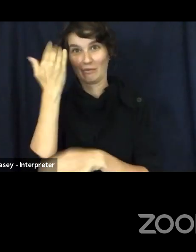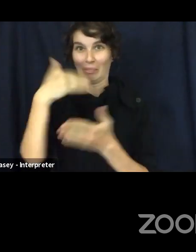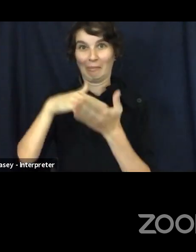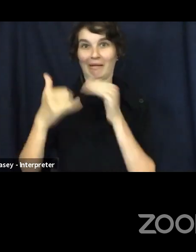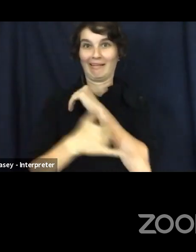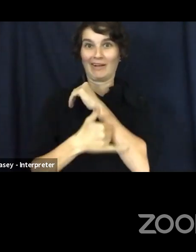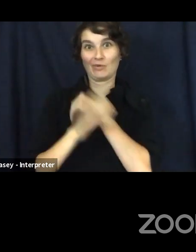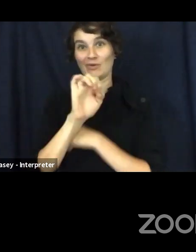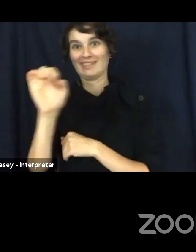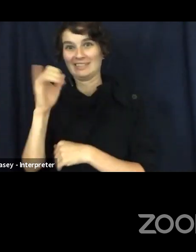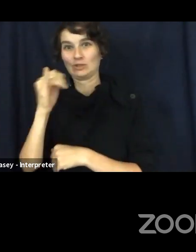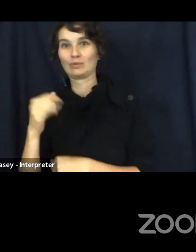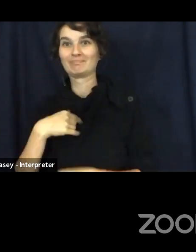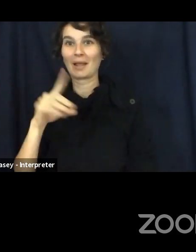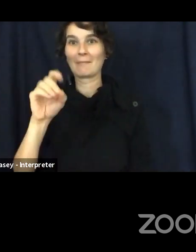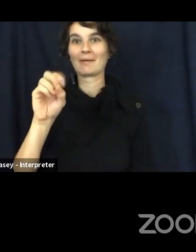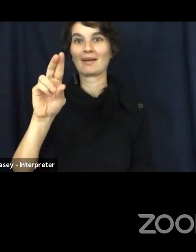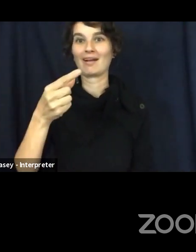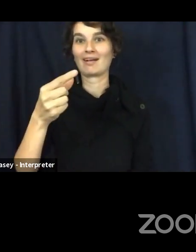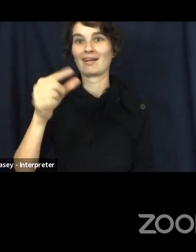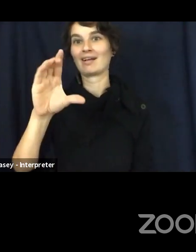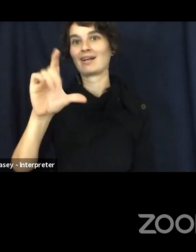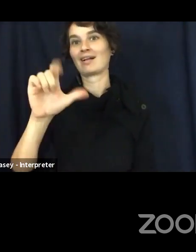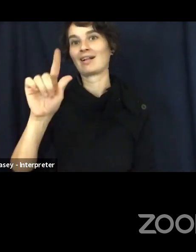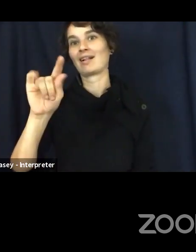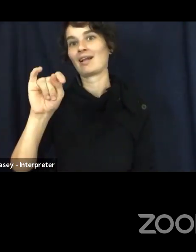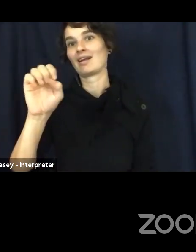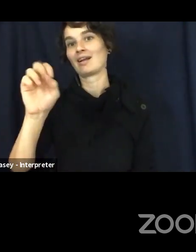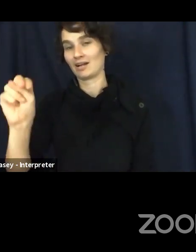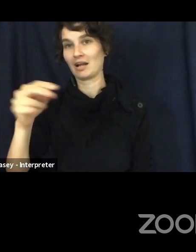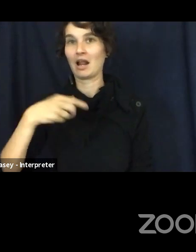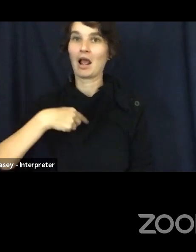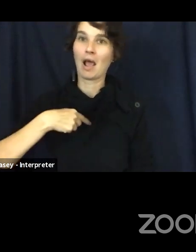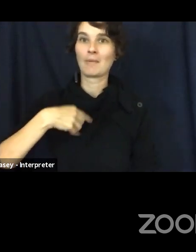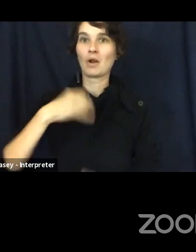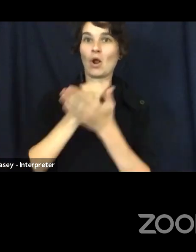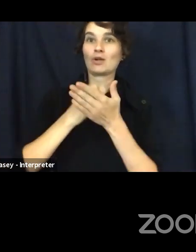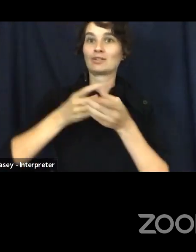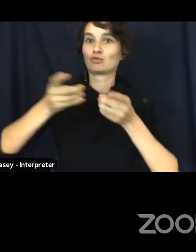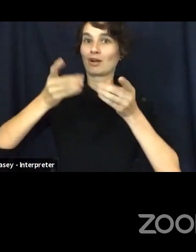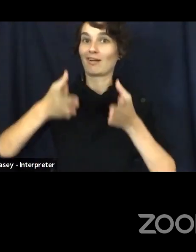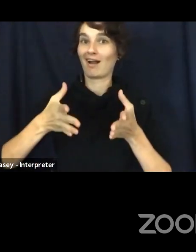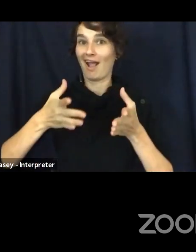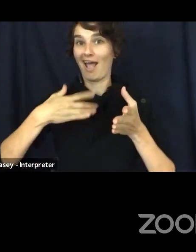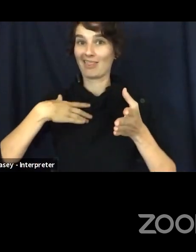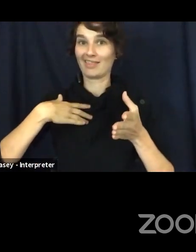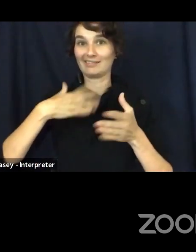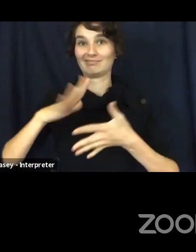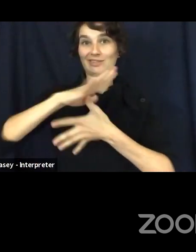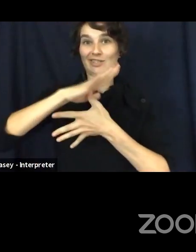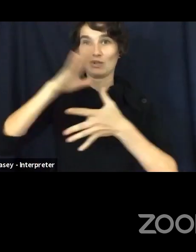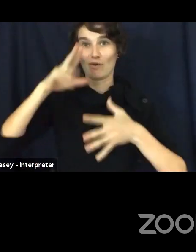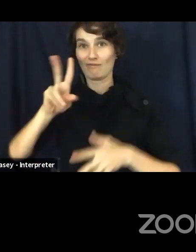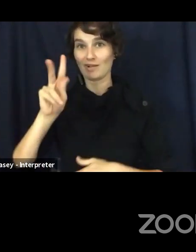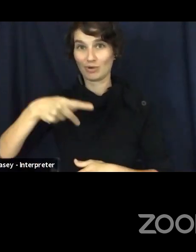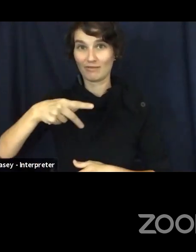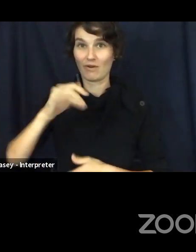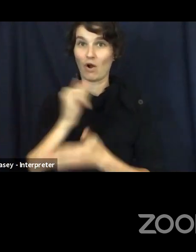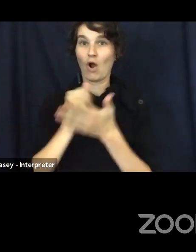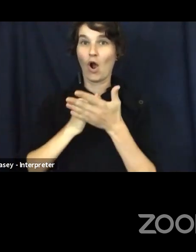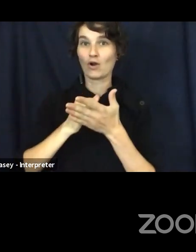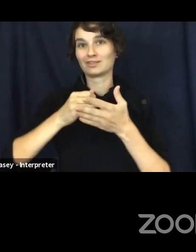I'm a director, playwright, and producer, as well as a past artistic director and currently senior vice president at Arts Consulting Group. But most